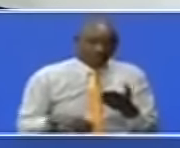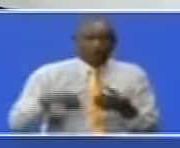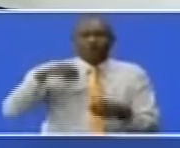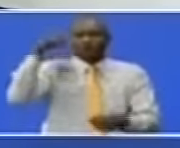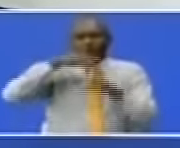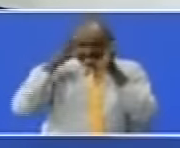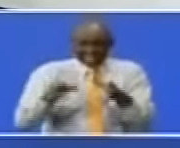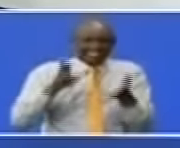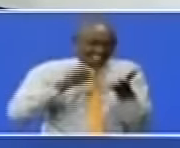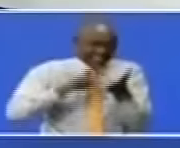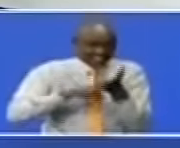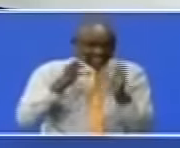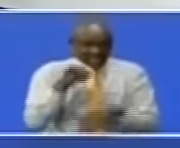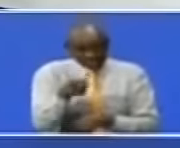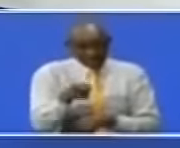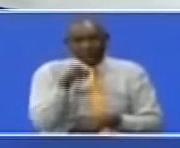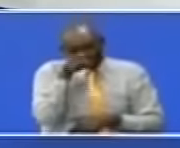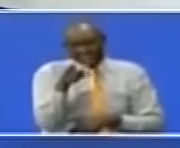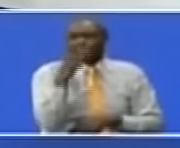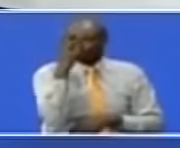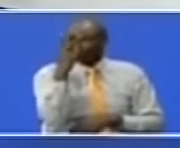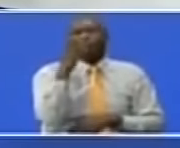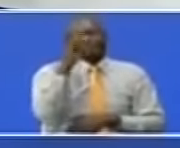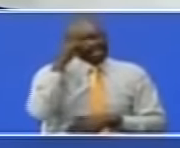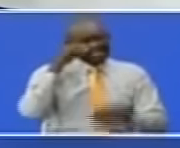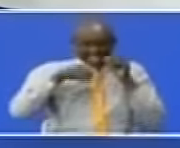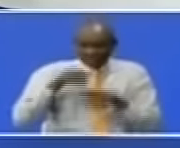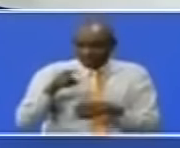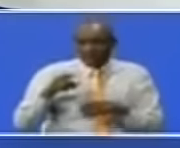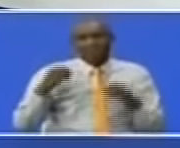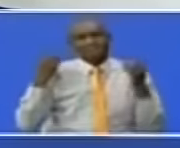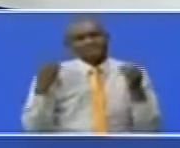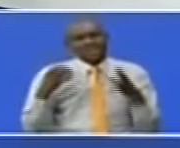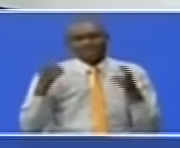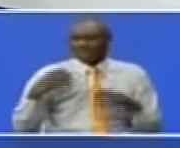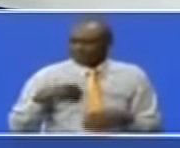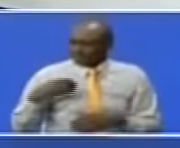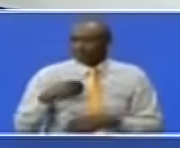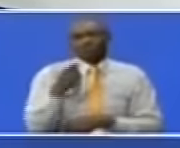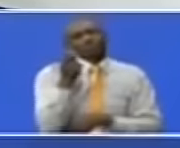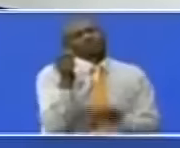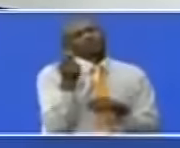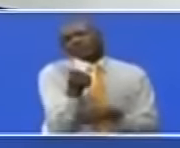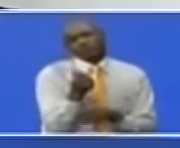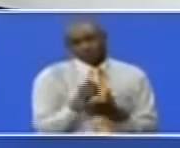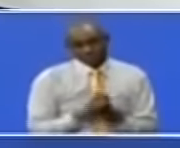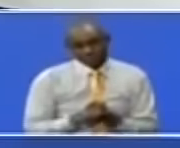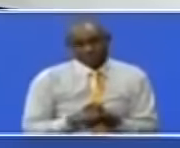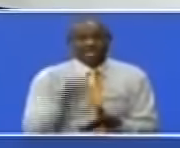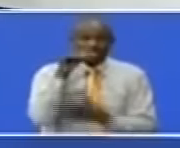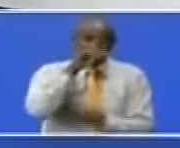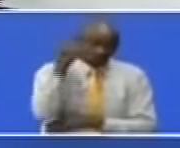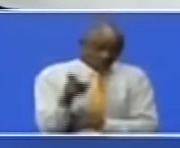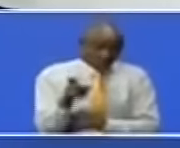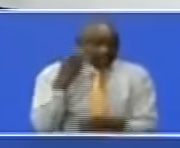voters' registers for these two by-elections remain those of 2013. Now, I would ask you,